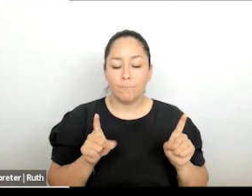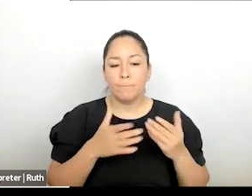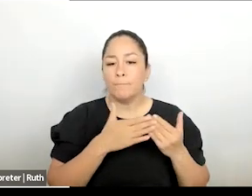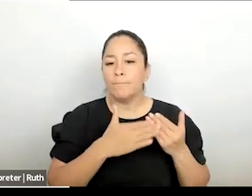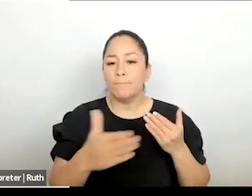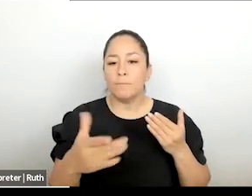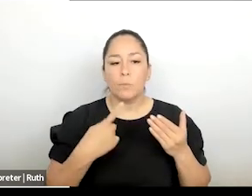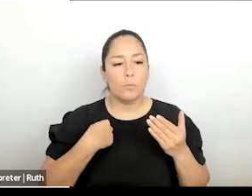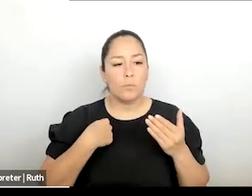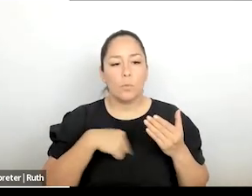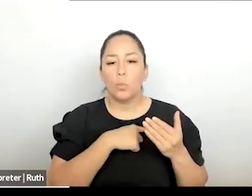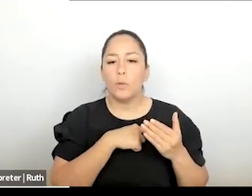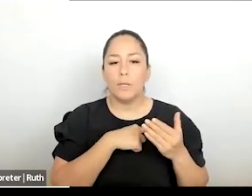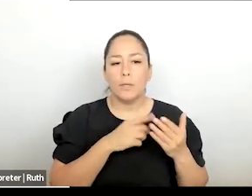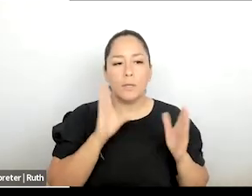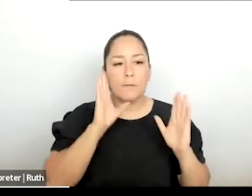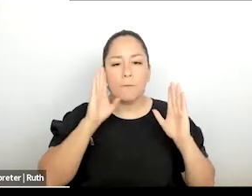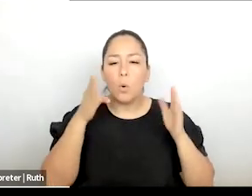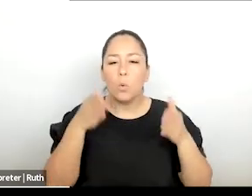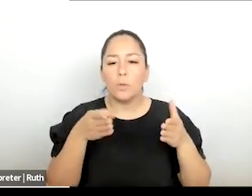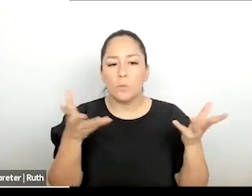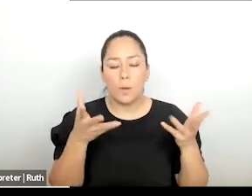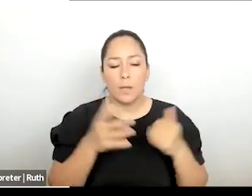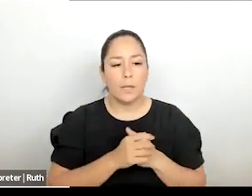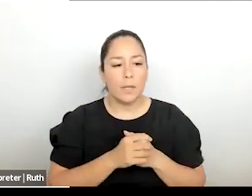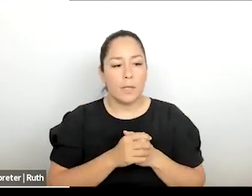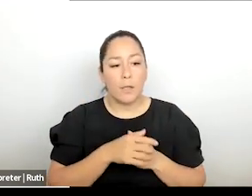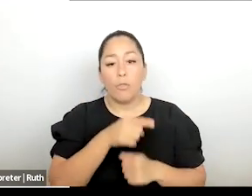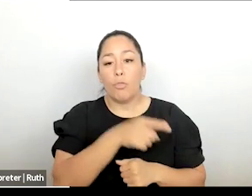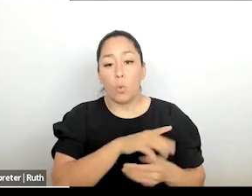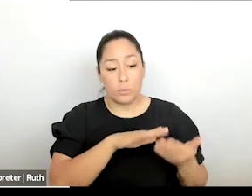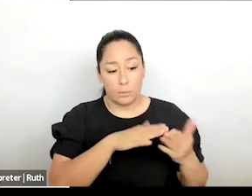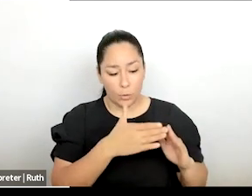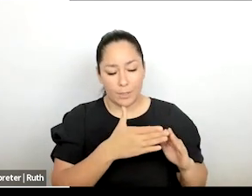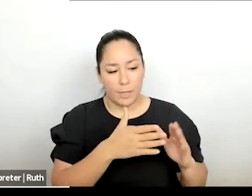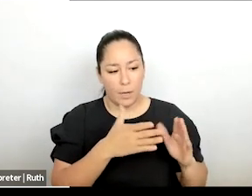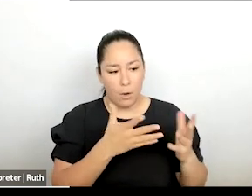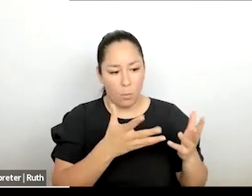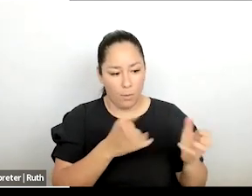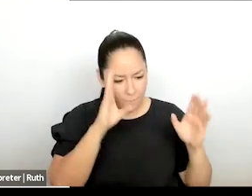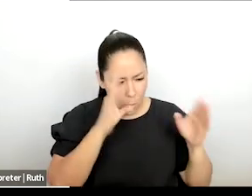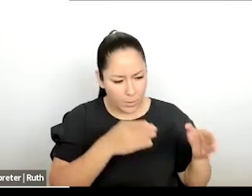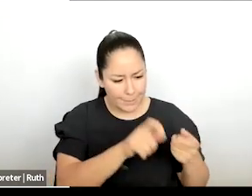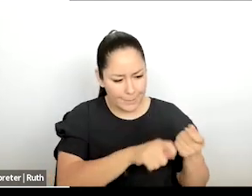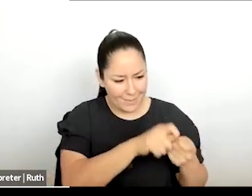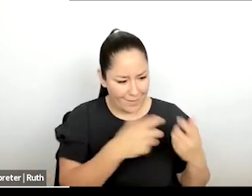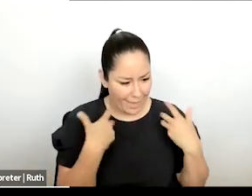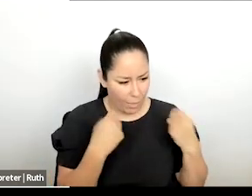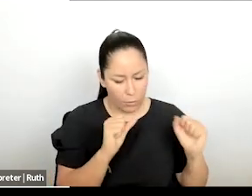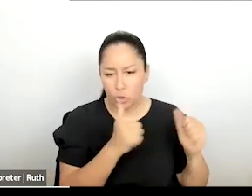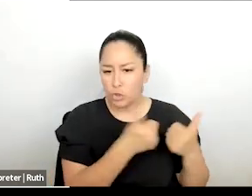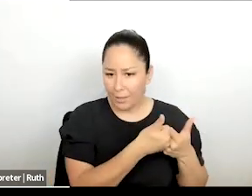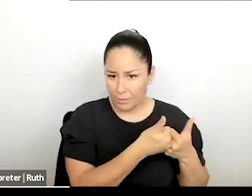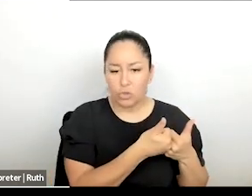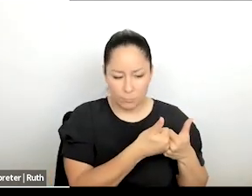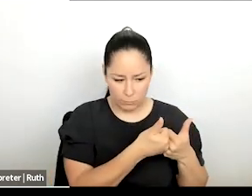run, we are really focused on supporting communities to address a specific health challenge. We want